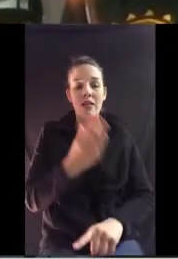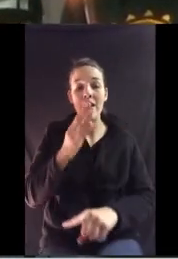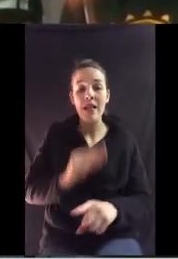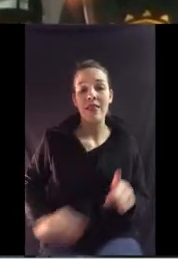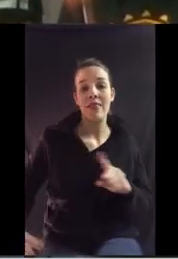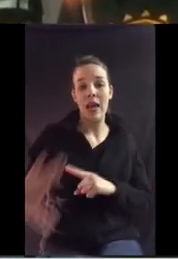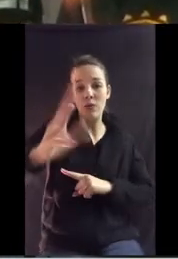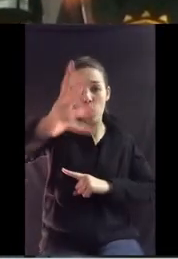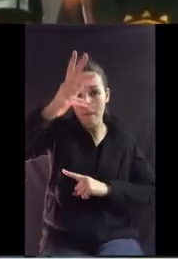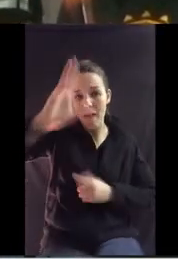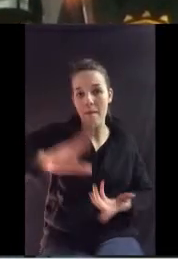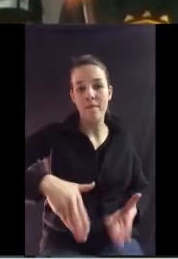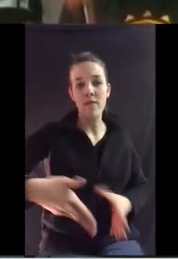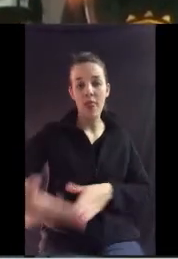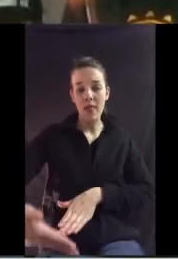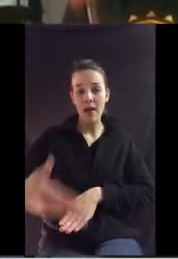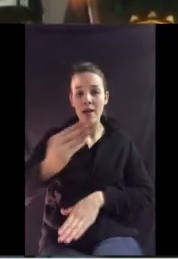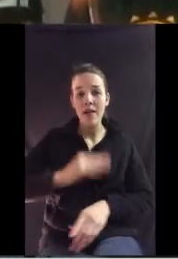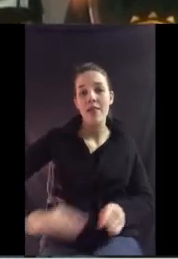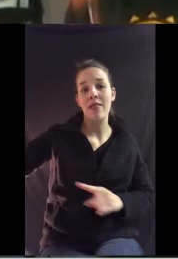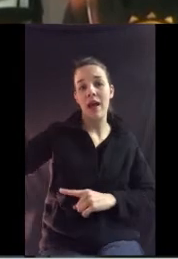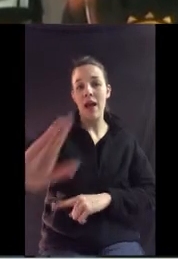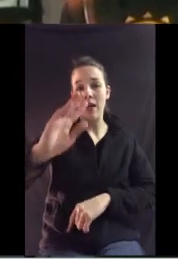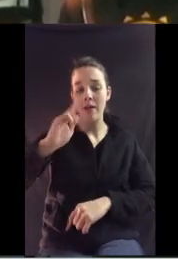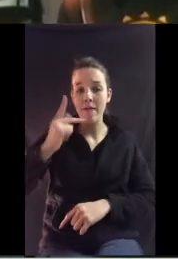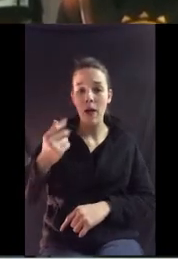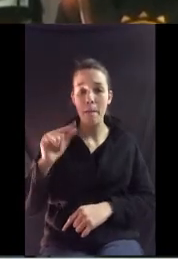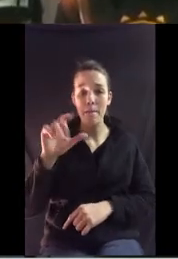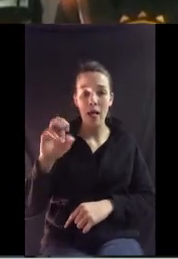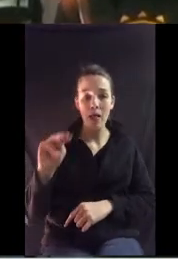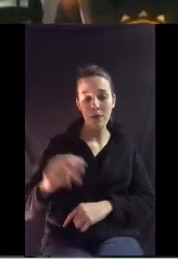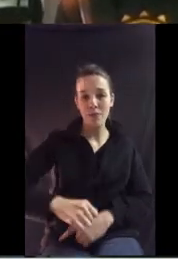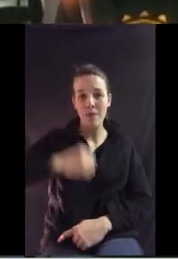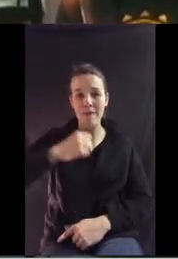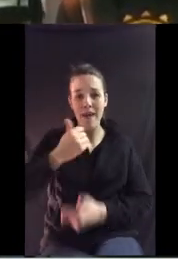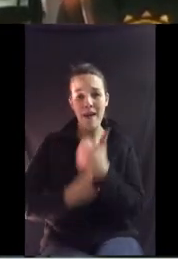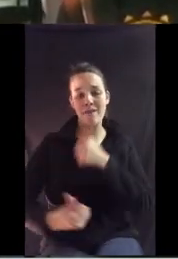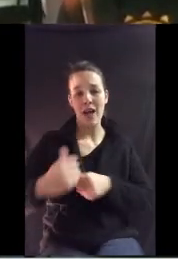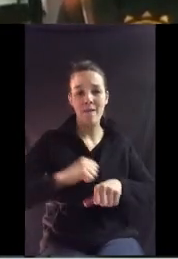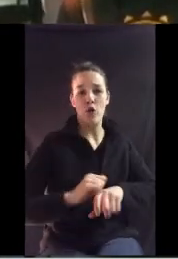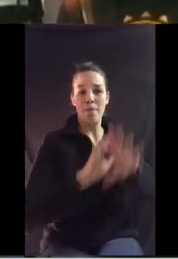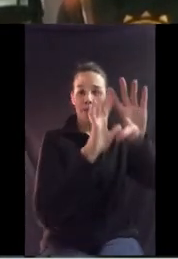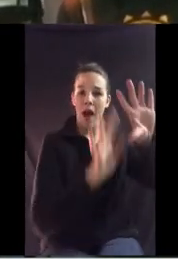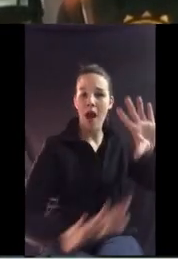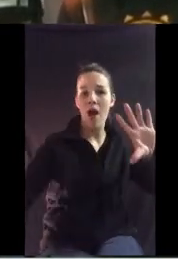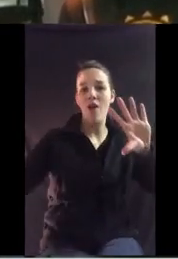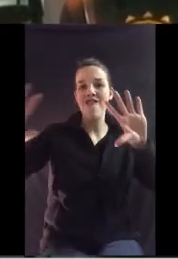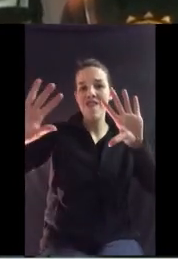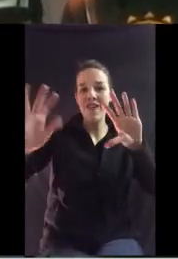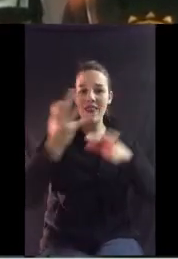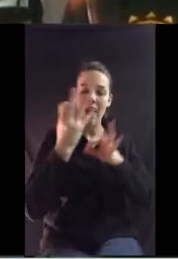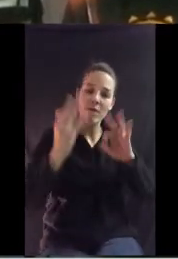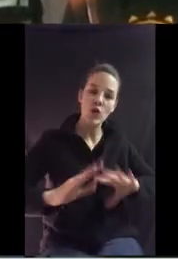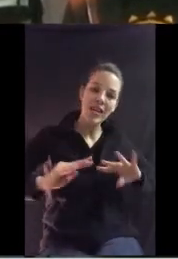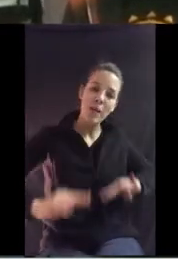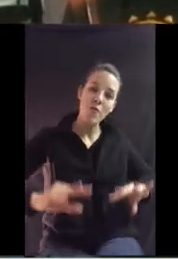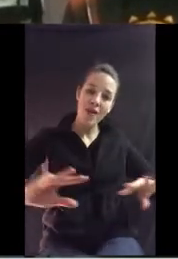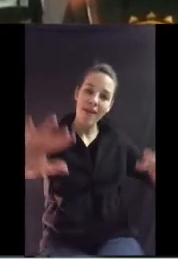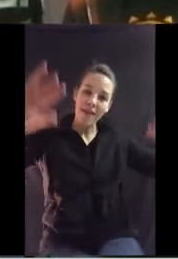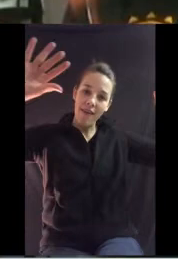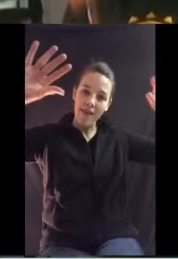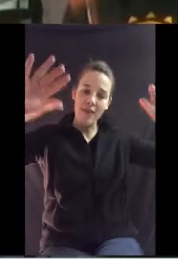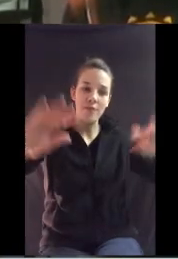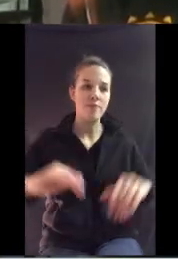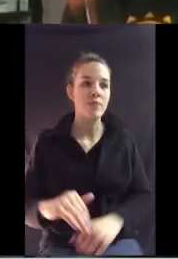sing, land where my fathers died, land of the pilgrim's pride, from every mountainside,